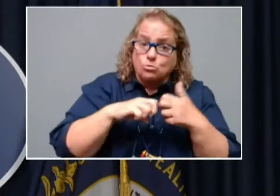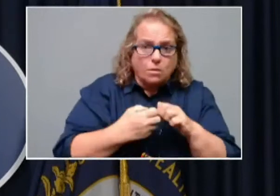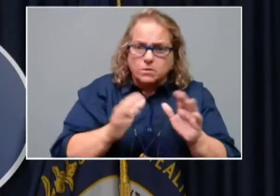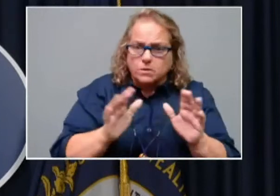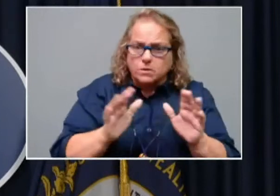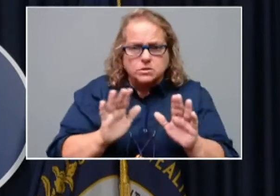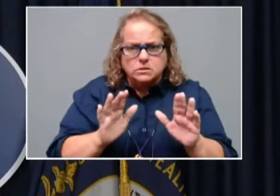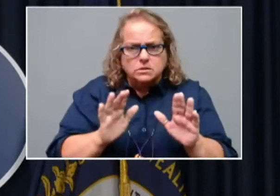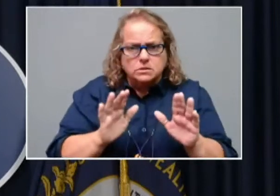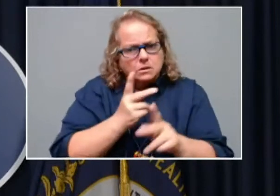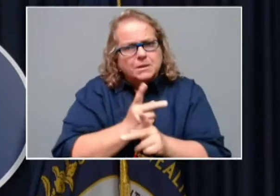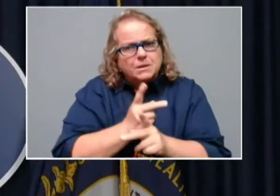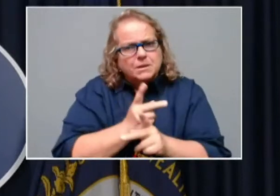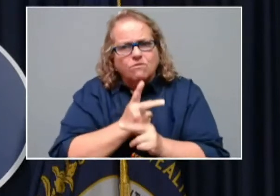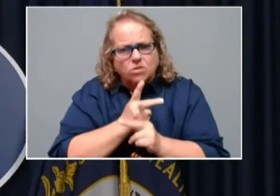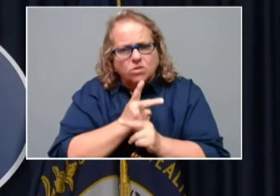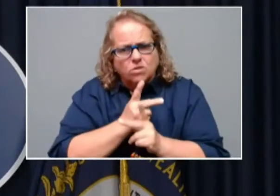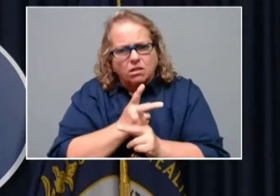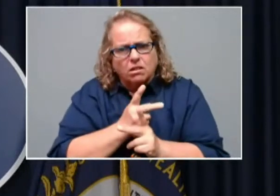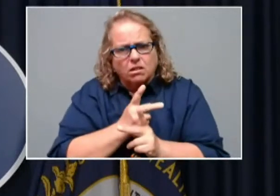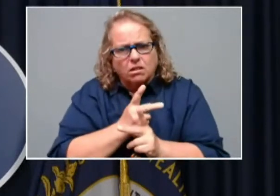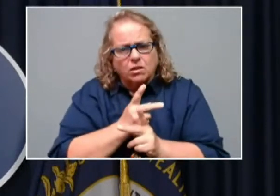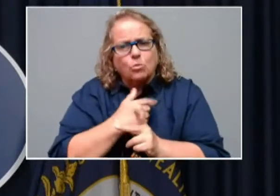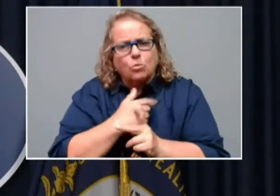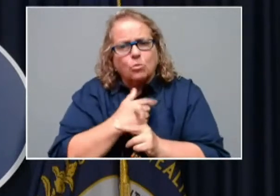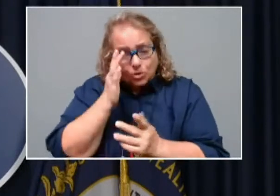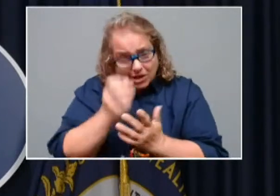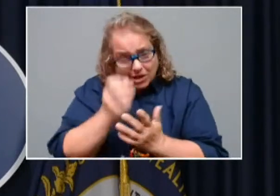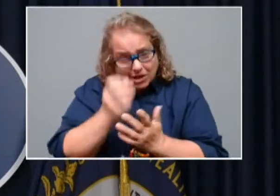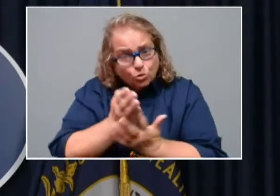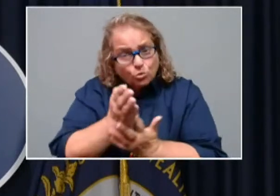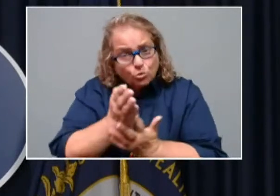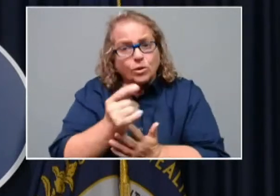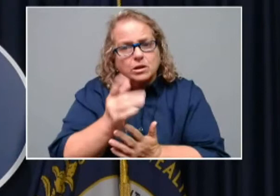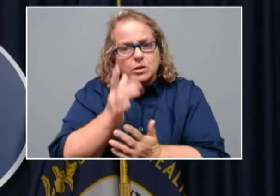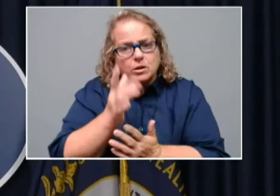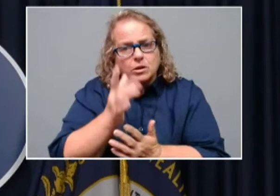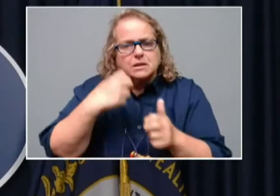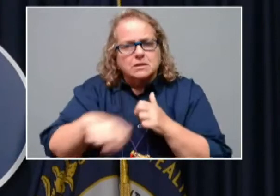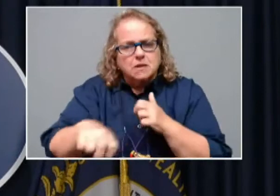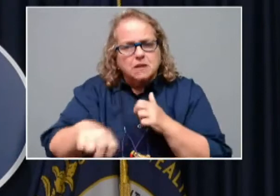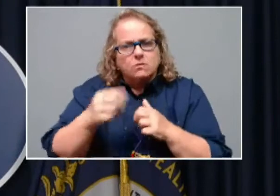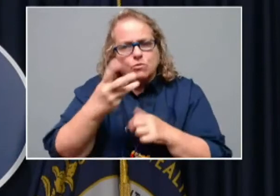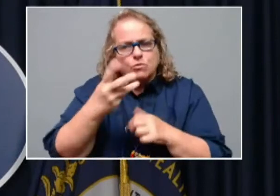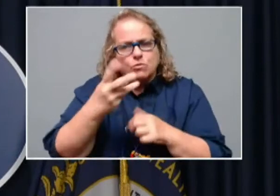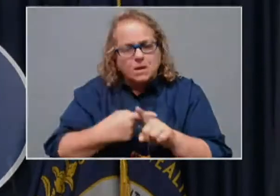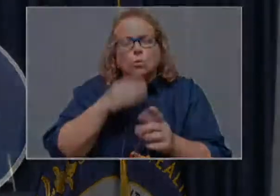We'll get through this. It's going to be a tough couple of months, but we'll get through it together. Thank you.